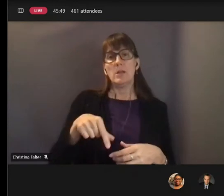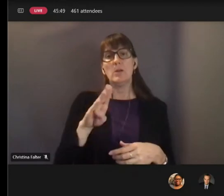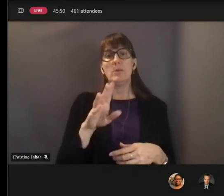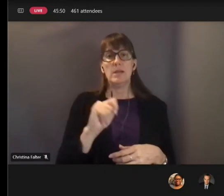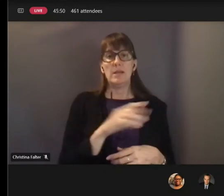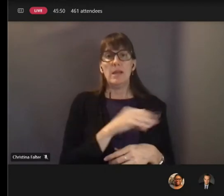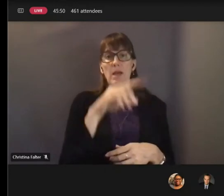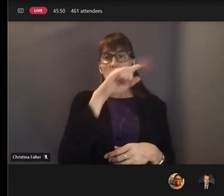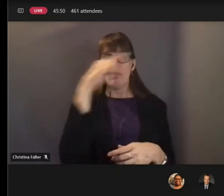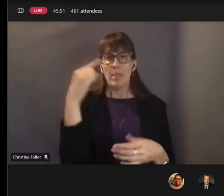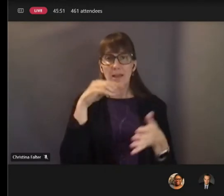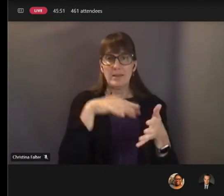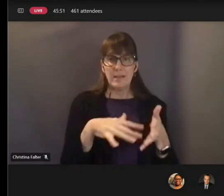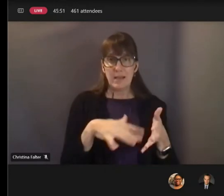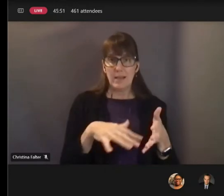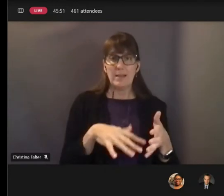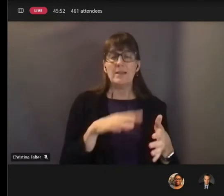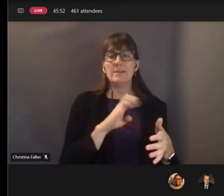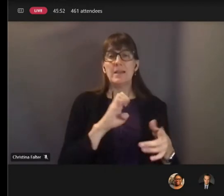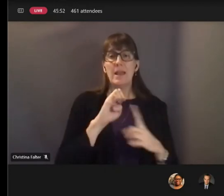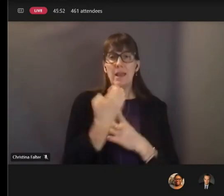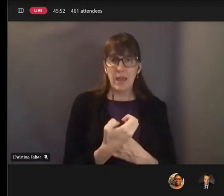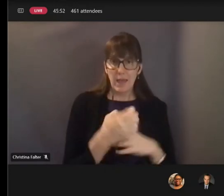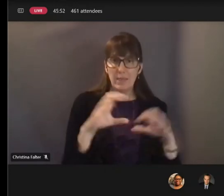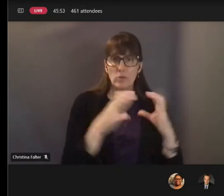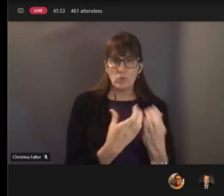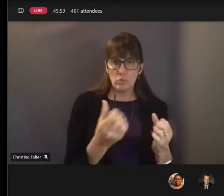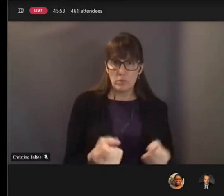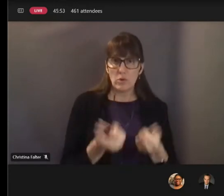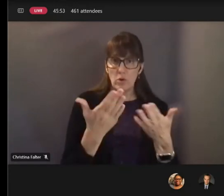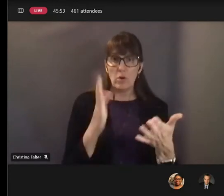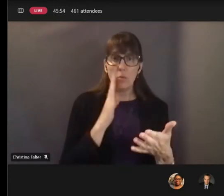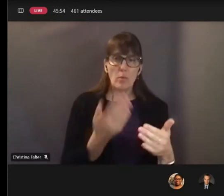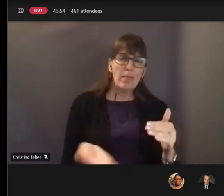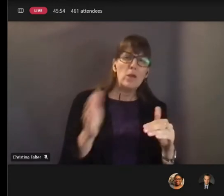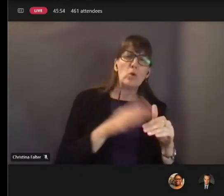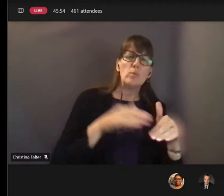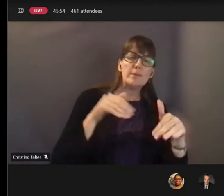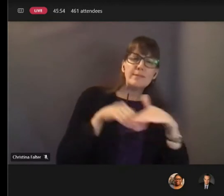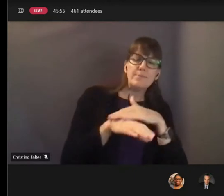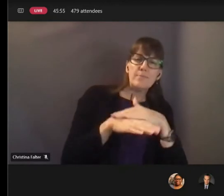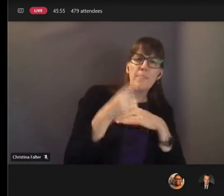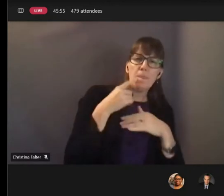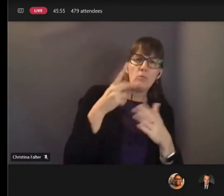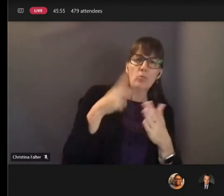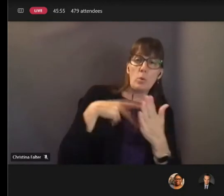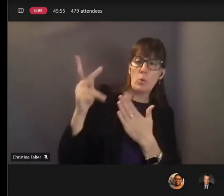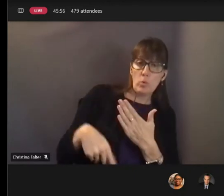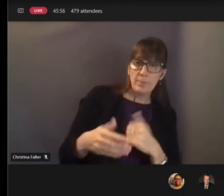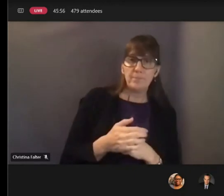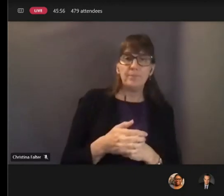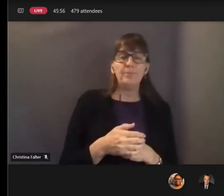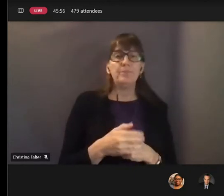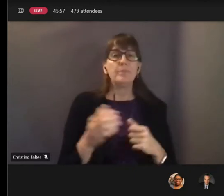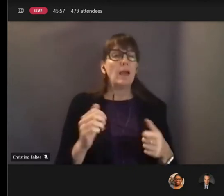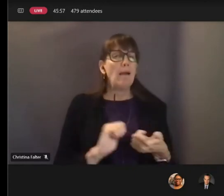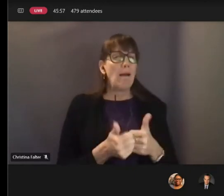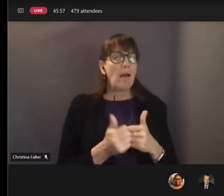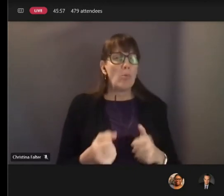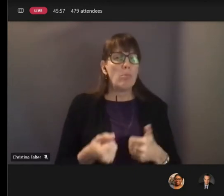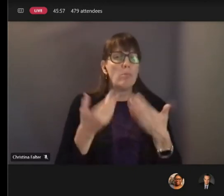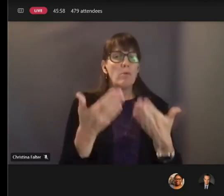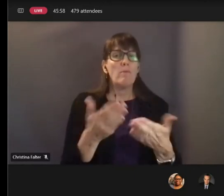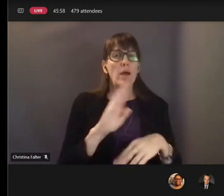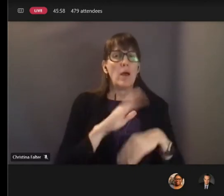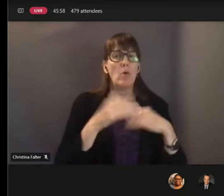Ethnic Studies course offerings. These courses will increase accessibility for programming by providing digital options that will be